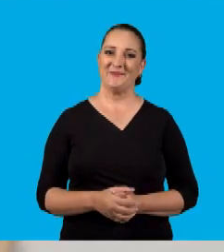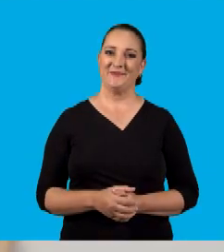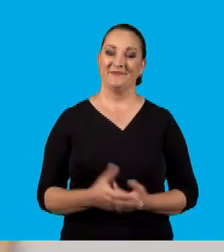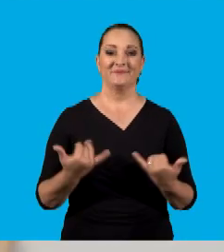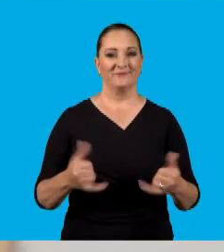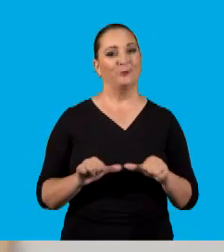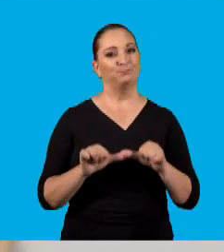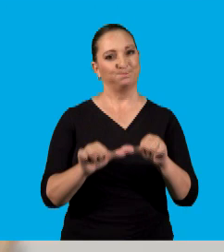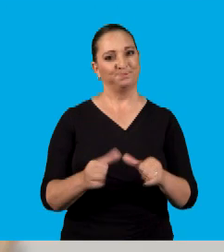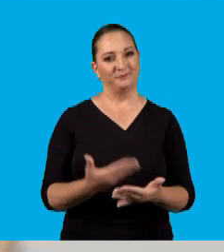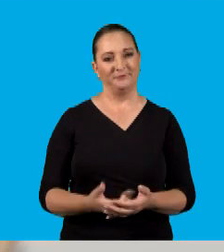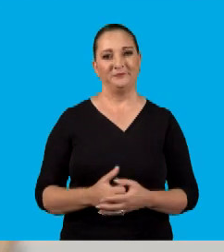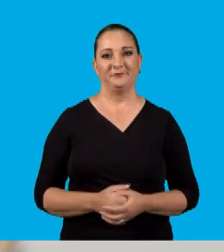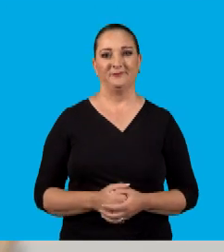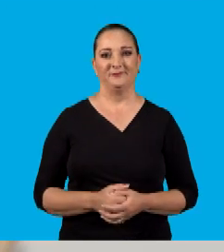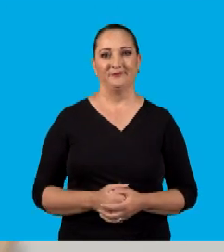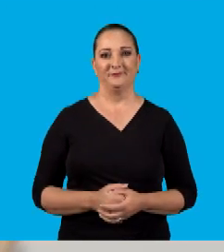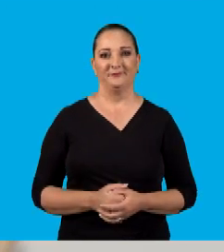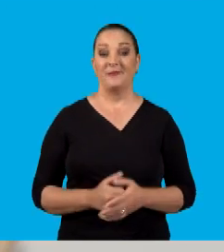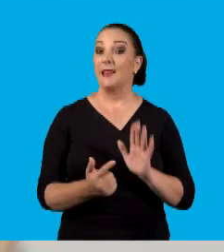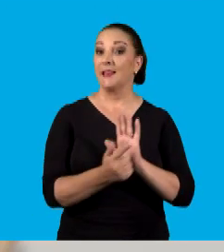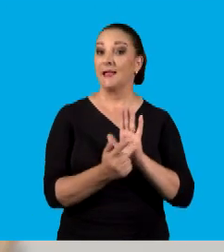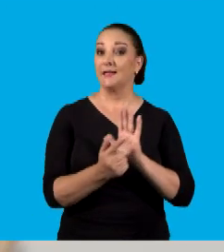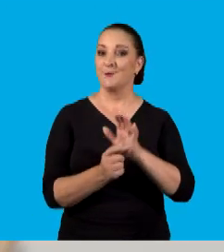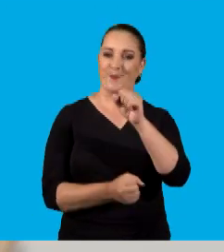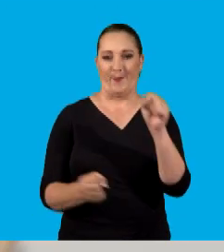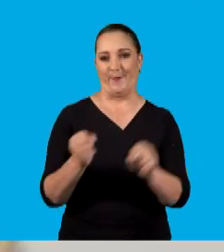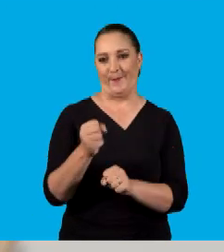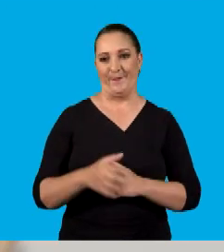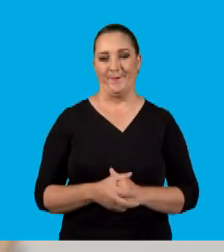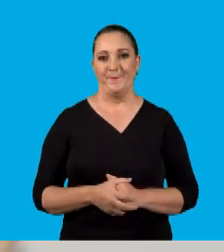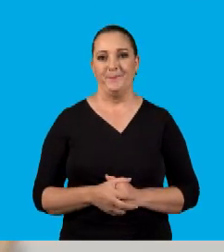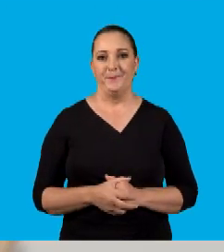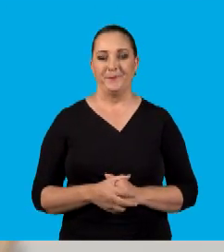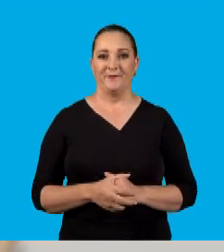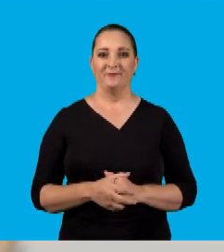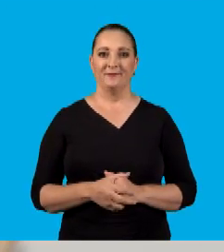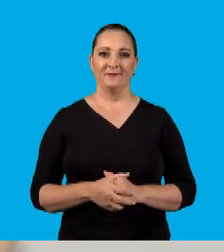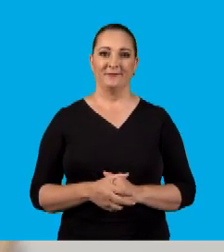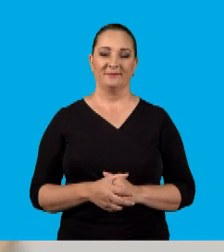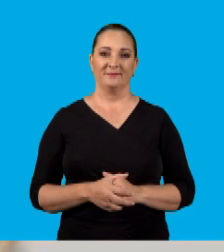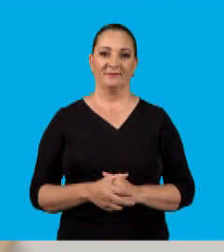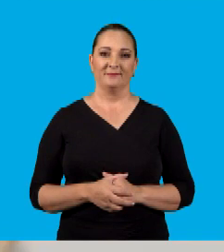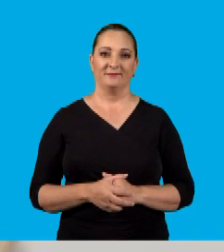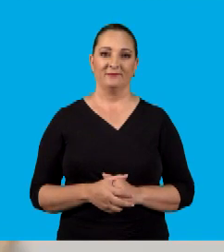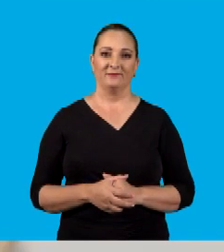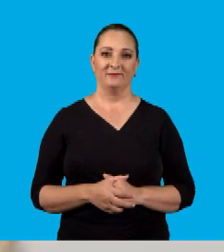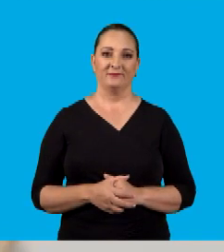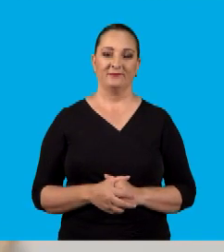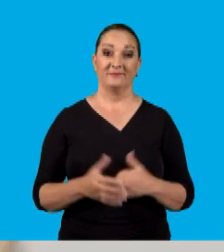Welcome back. Let's continue. Let's wrap up our lesson for today.